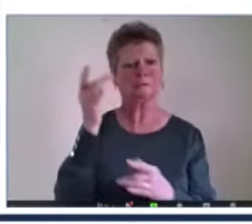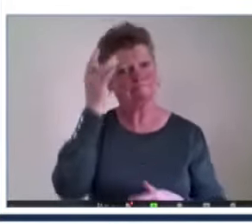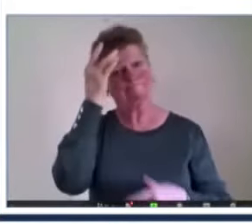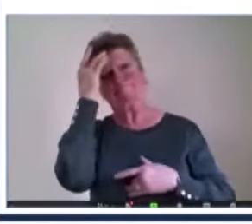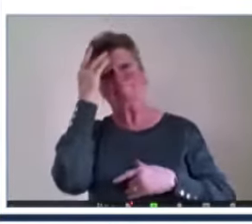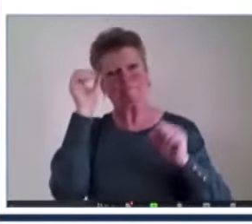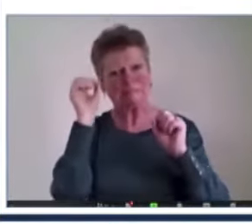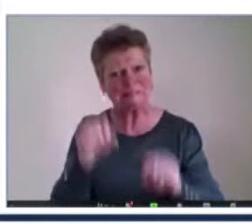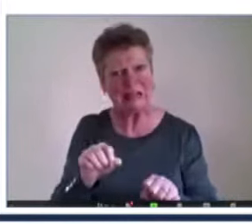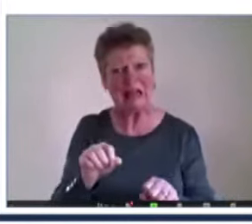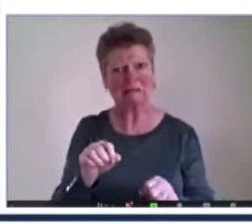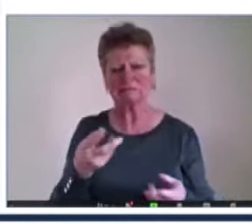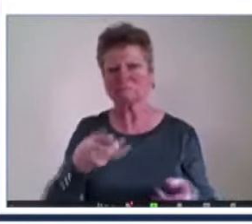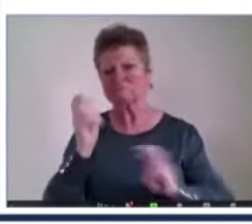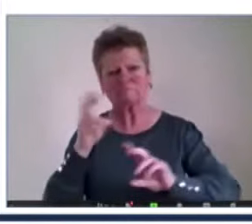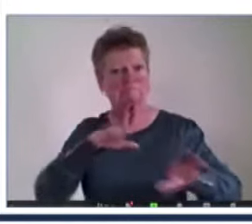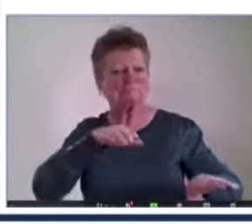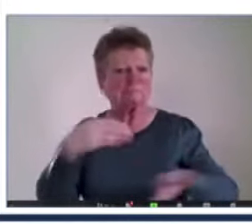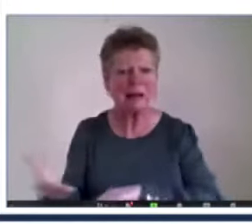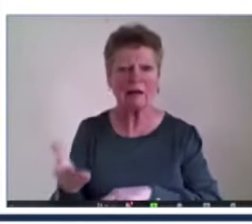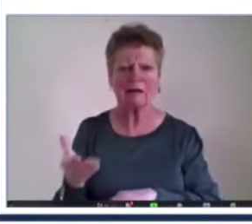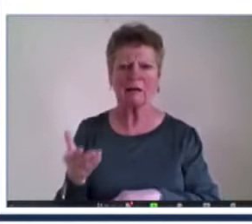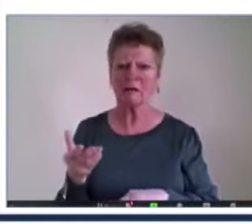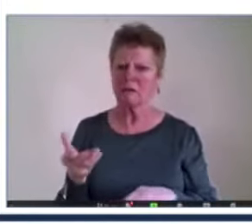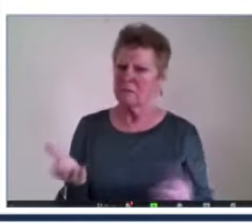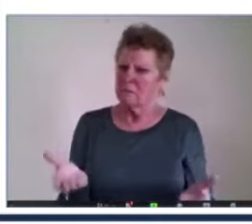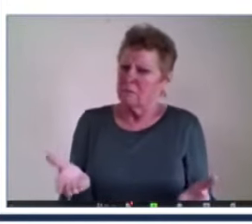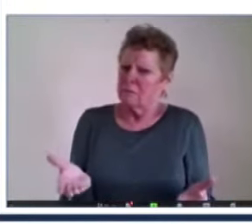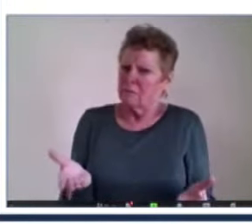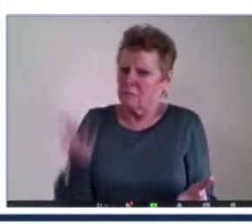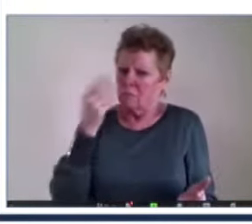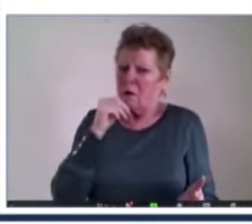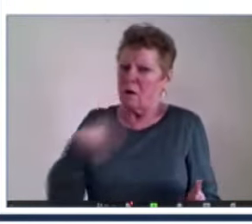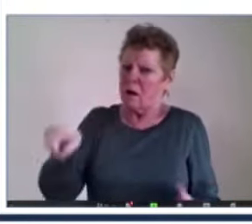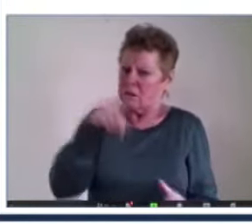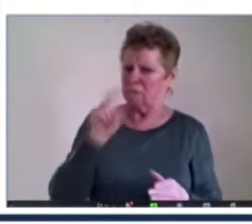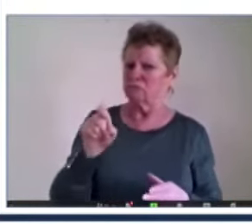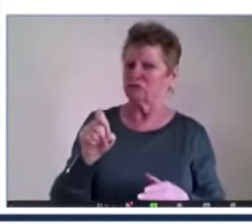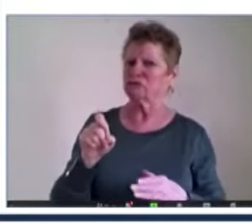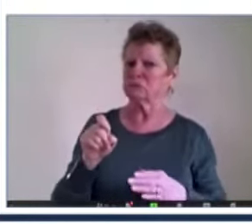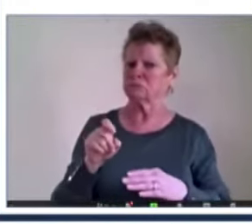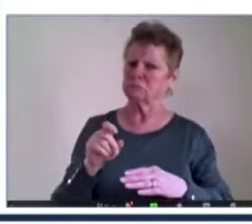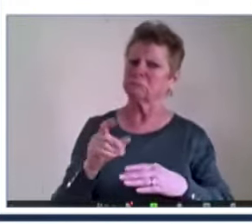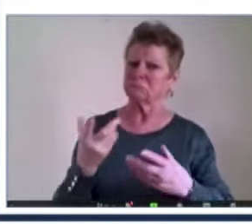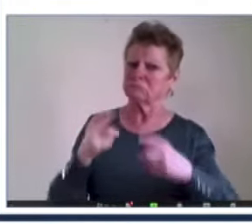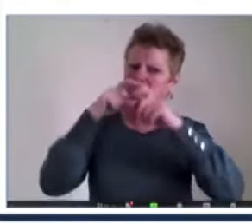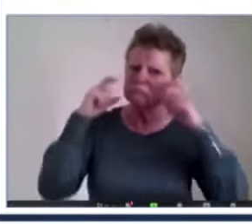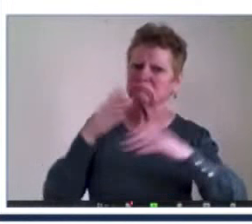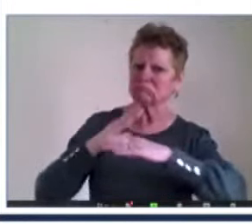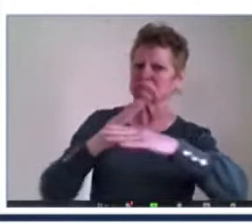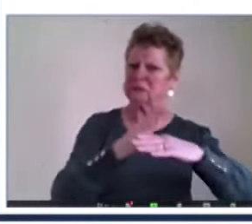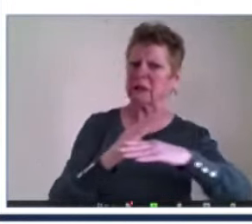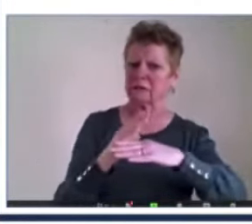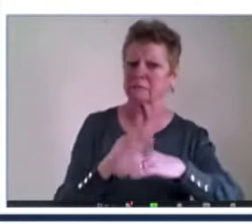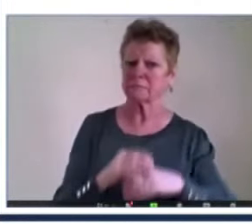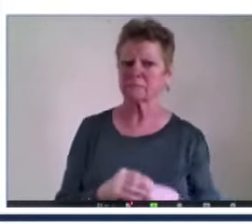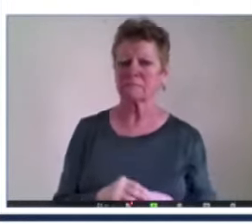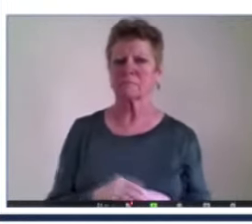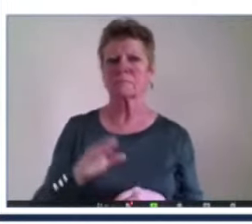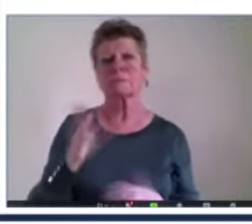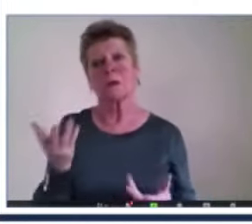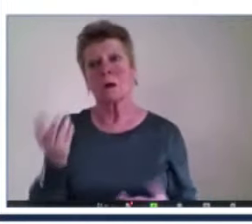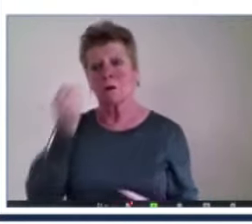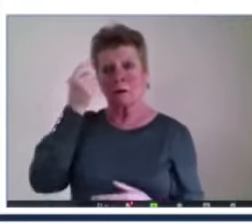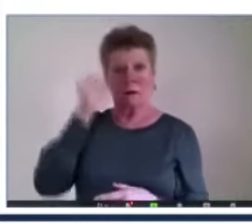or even death, not given that same protection? This is simply about where you break in schools. It's